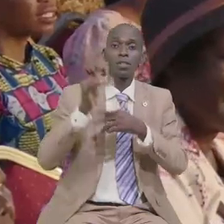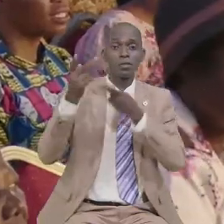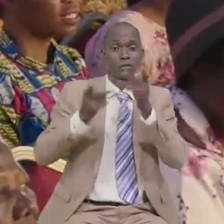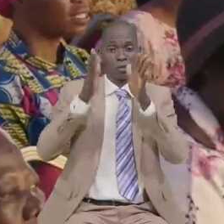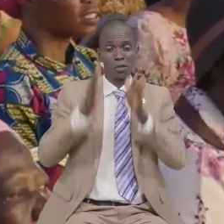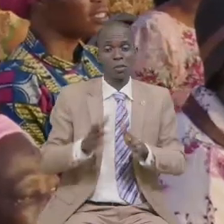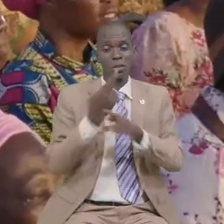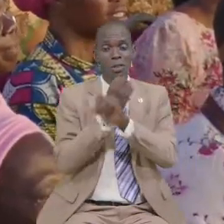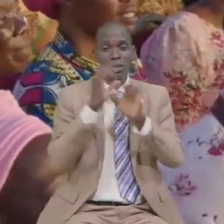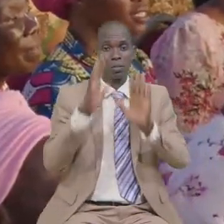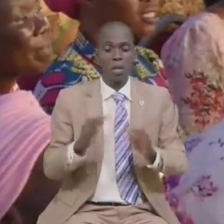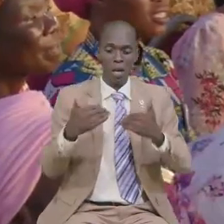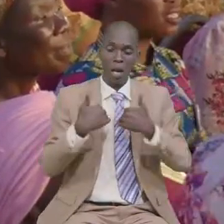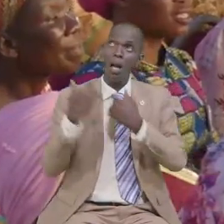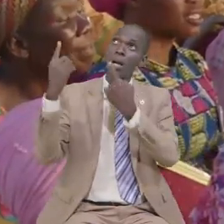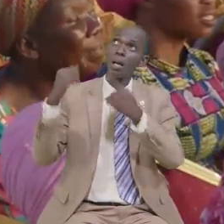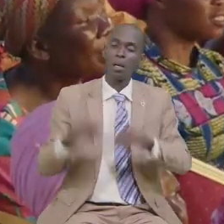has come.